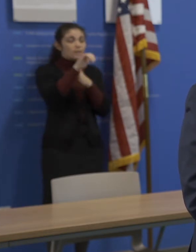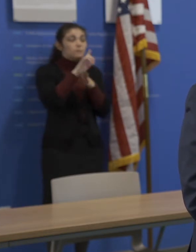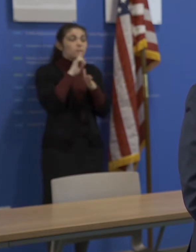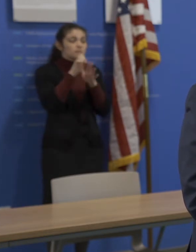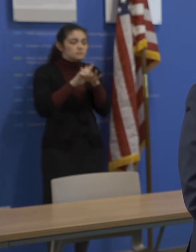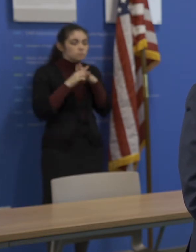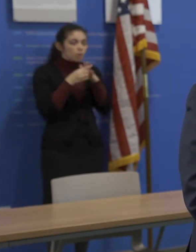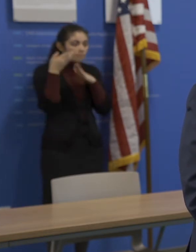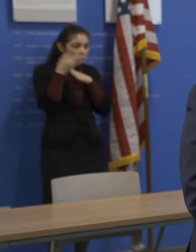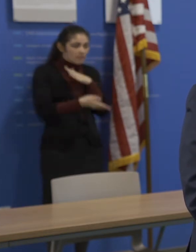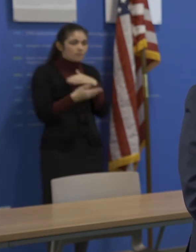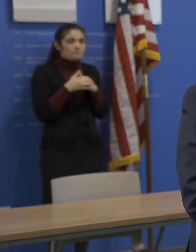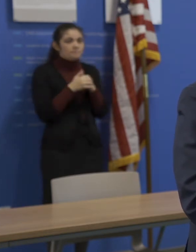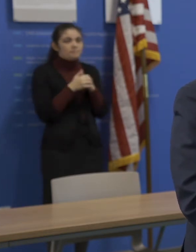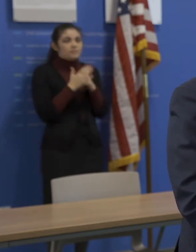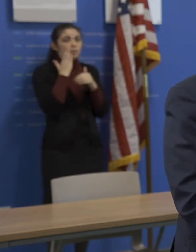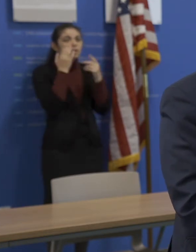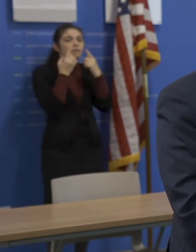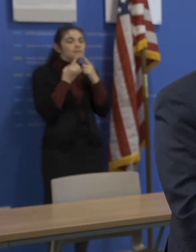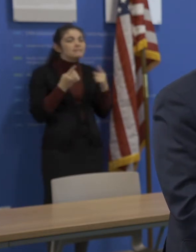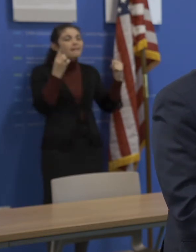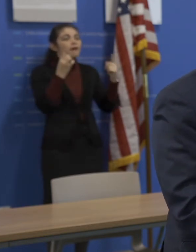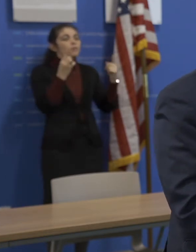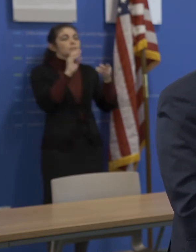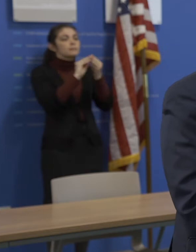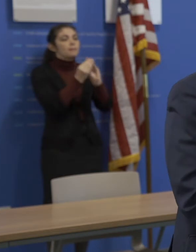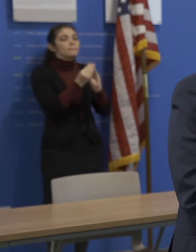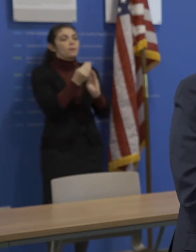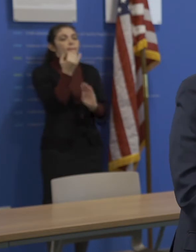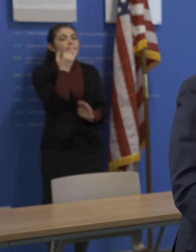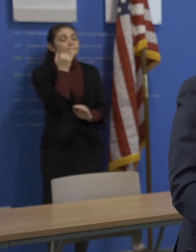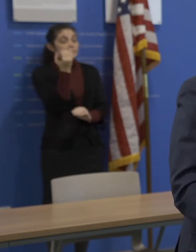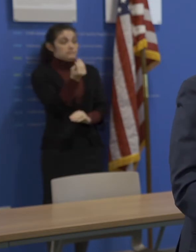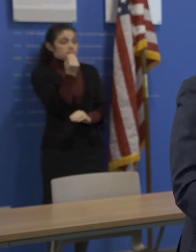start. We'll announce the number on Monday to call.